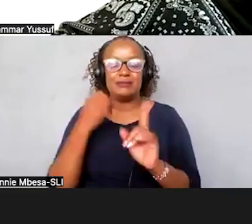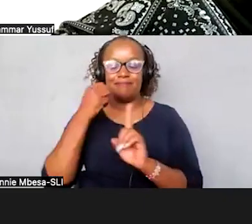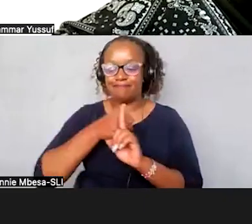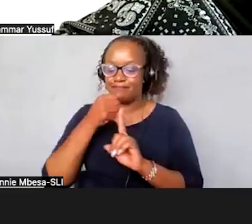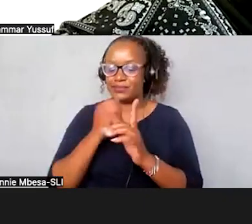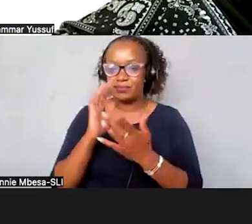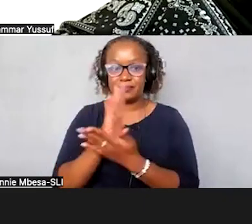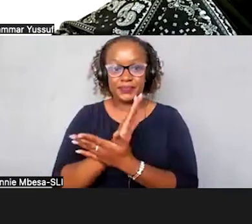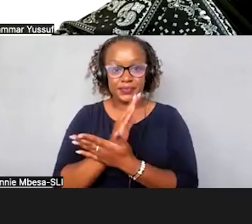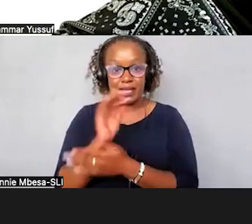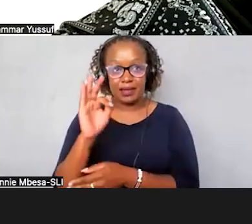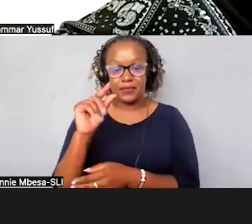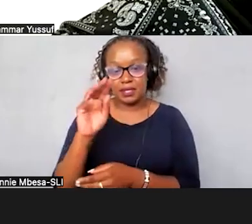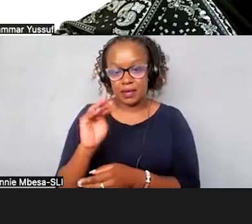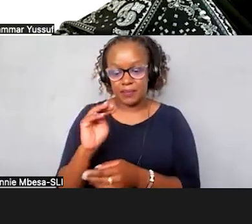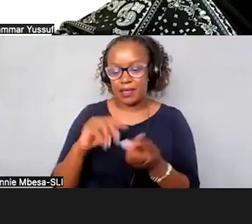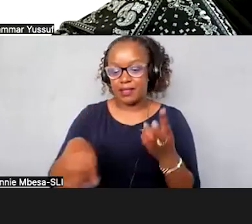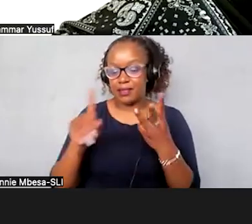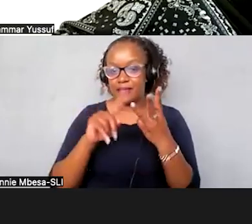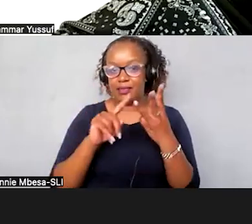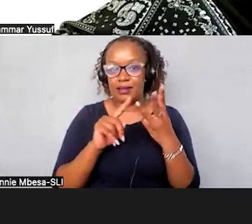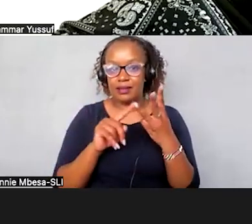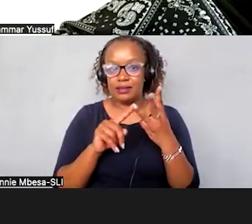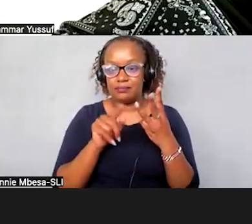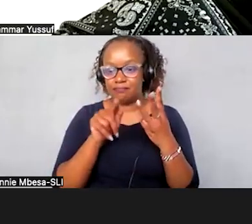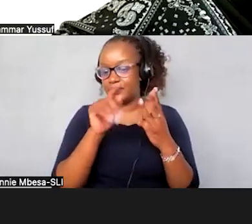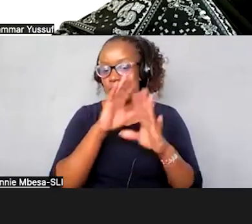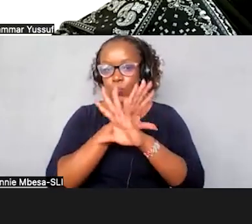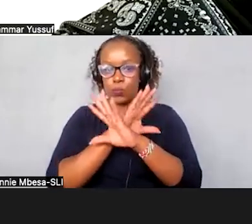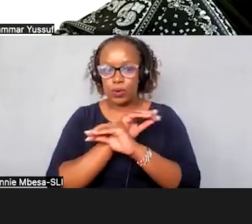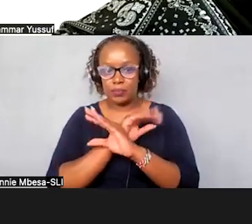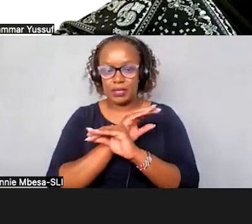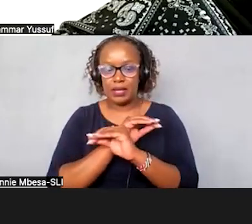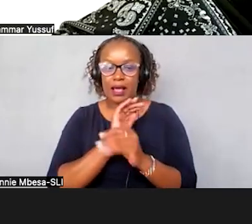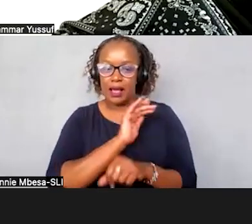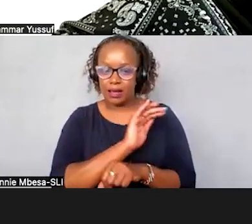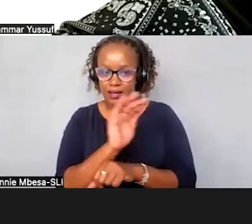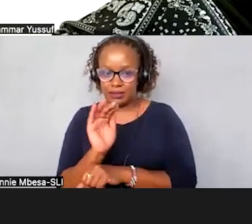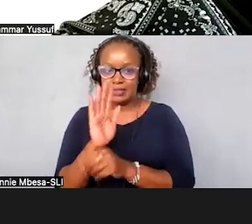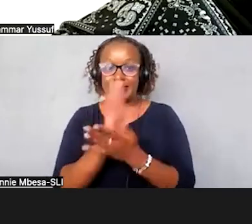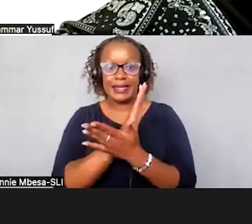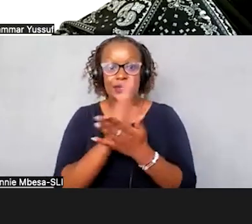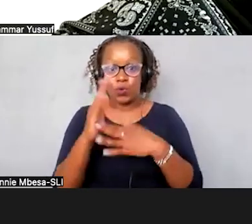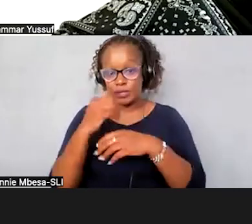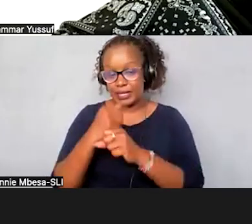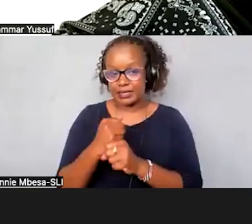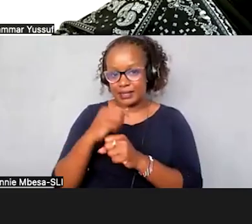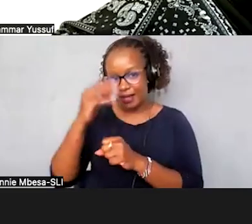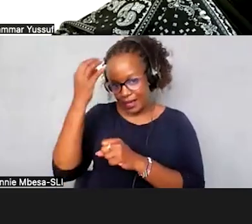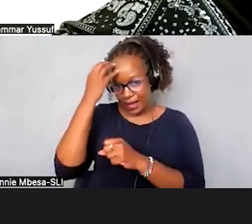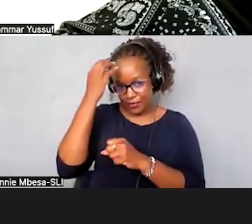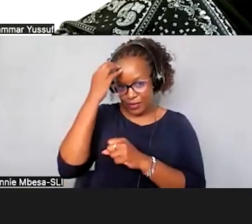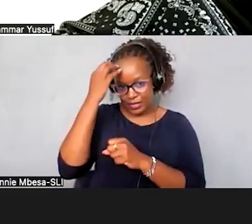FGM. And thirdly, is that this webinar aims to call on all stakeholders, government, allies, to sustain the